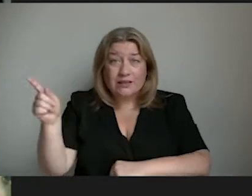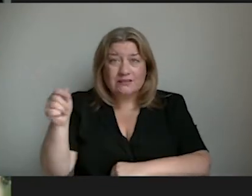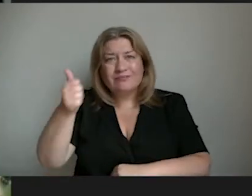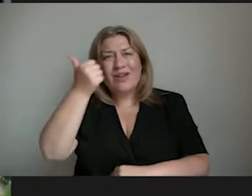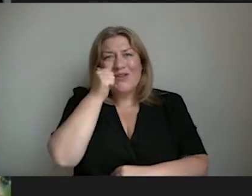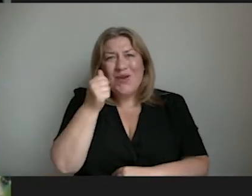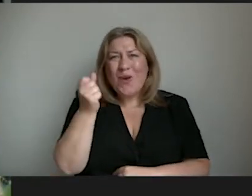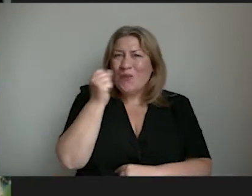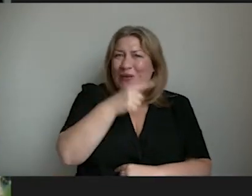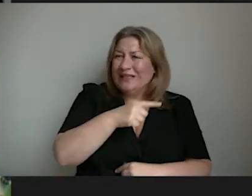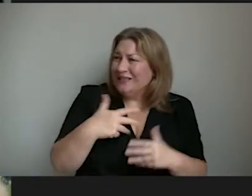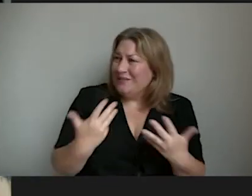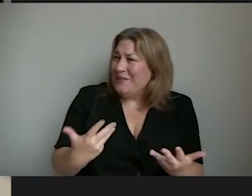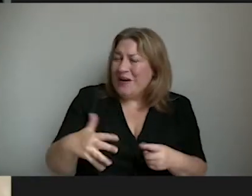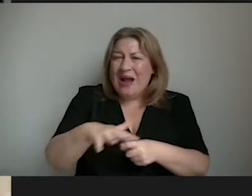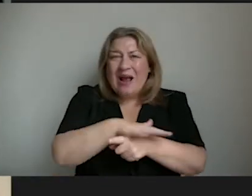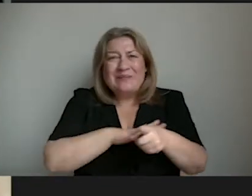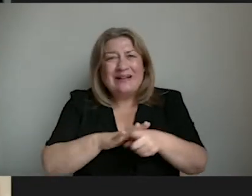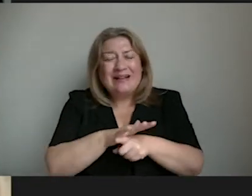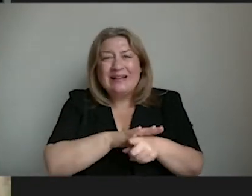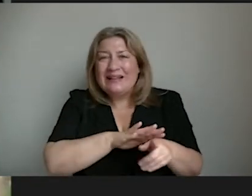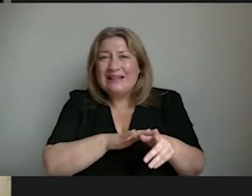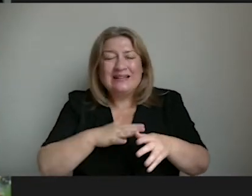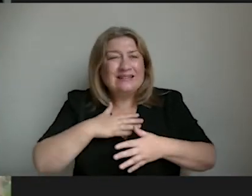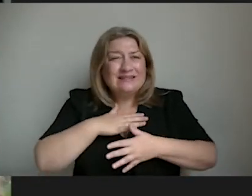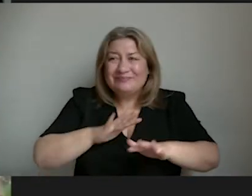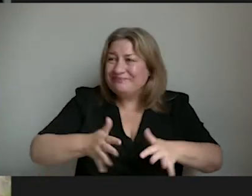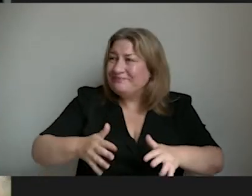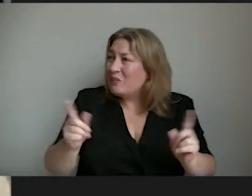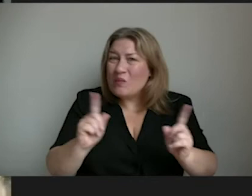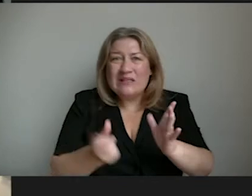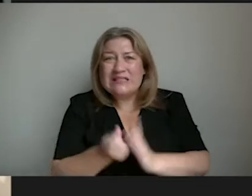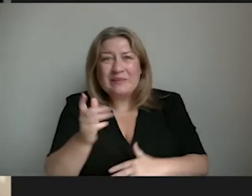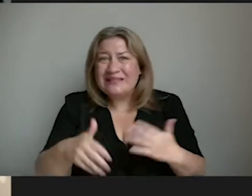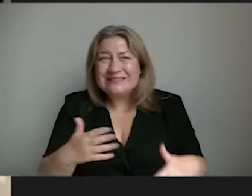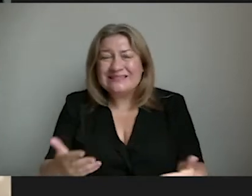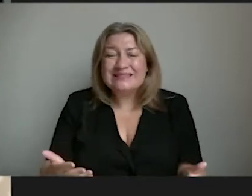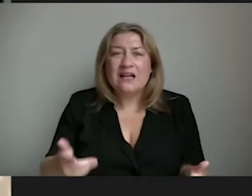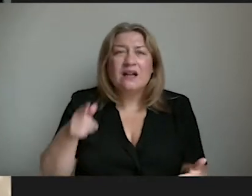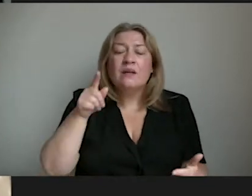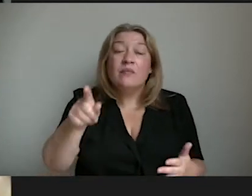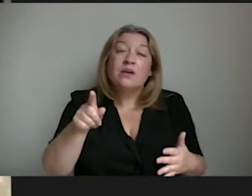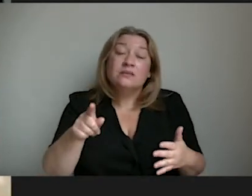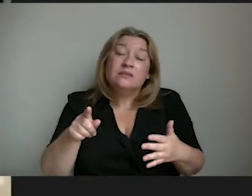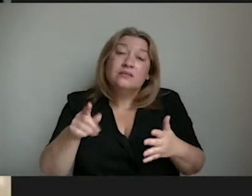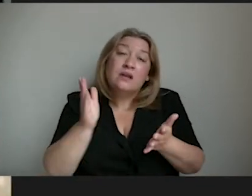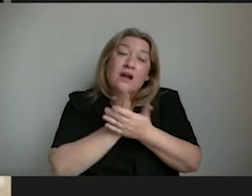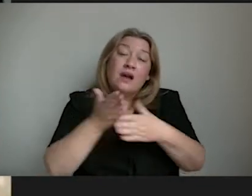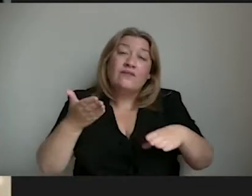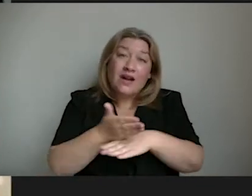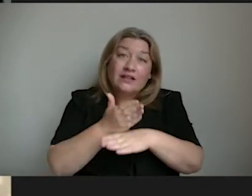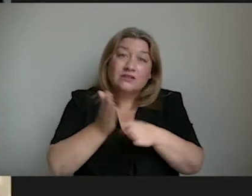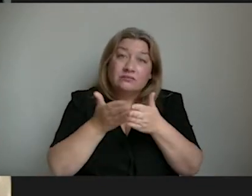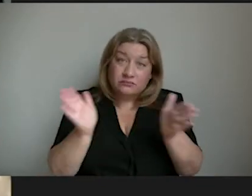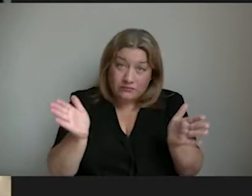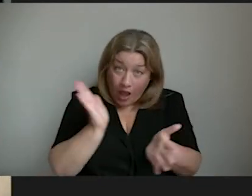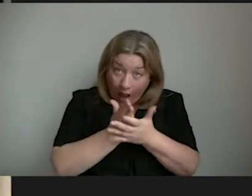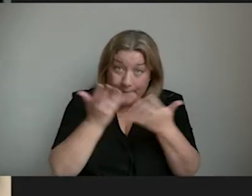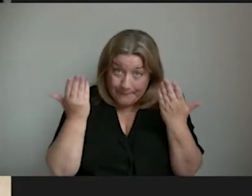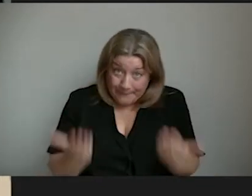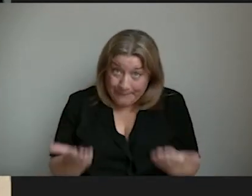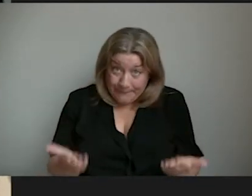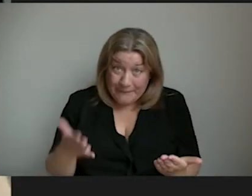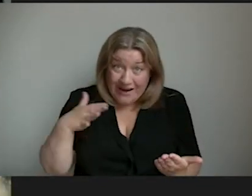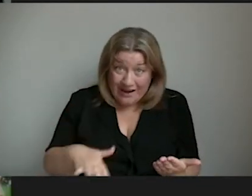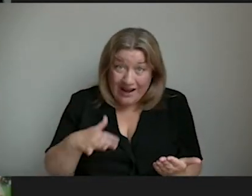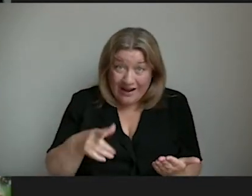moment. Obviously, things are so uncertain and up in the air. All of the vacancies that we're currently advertising for are